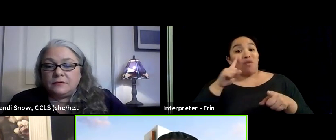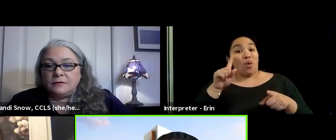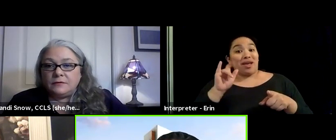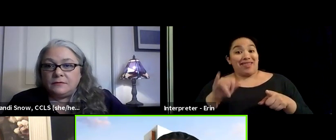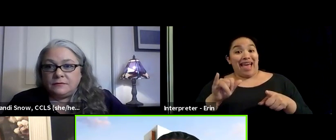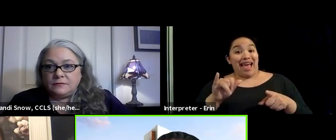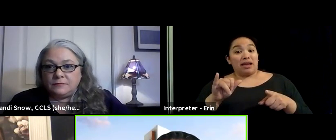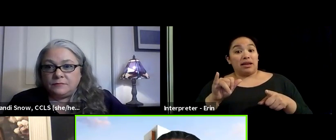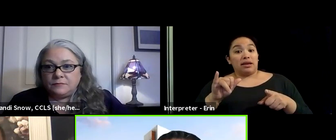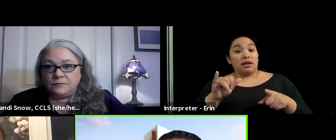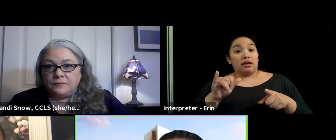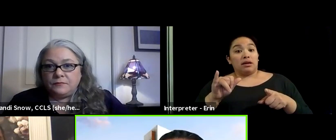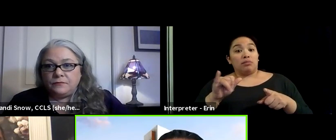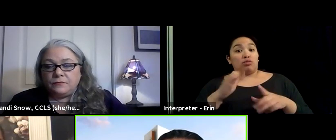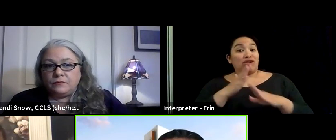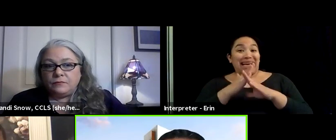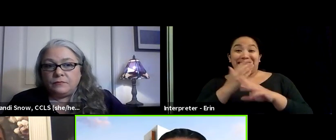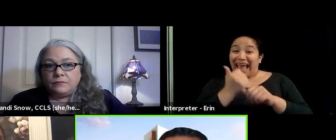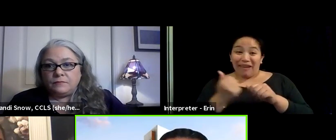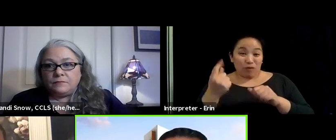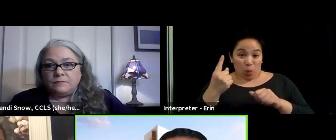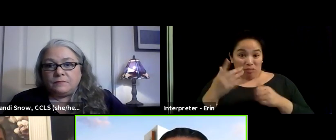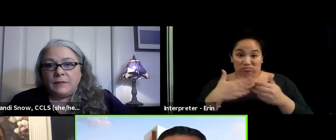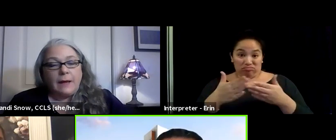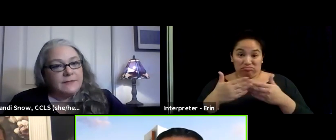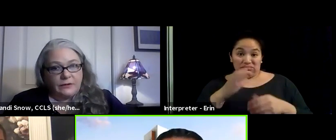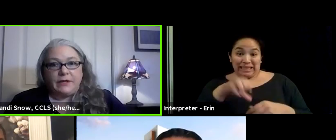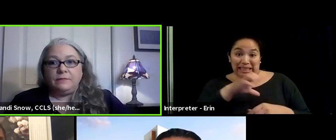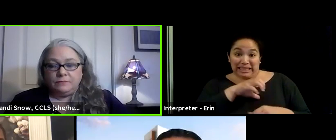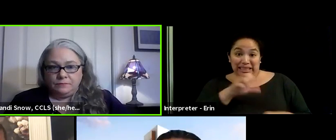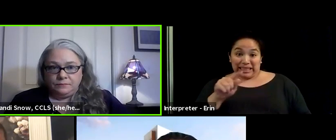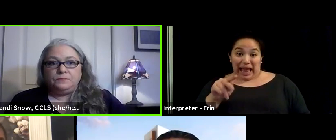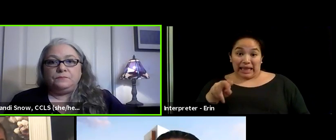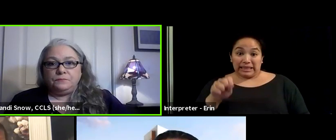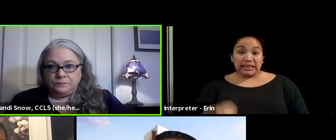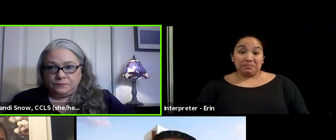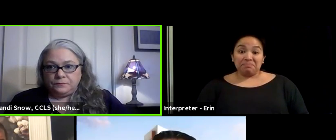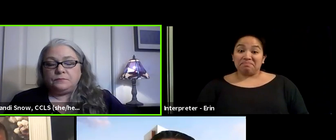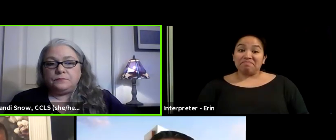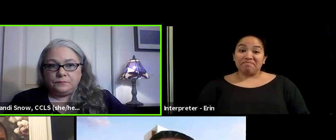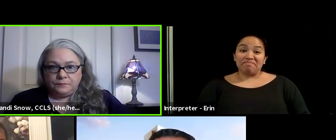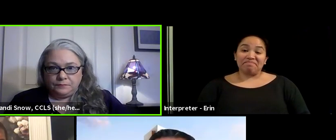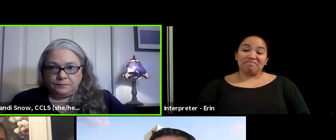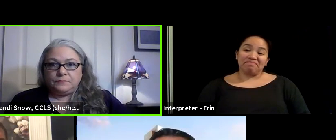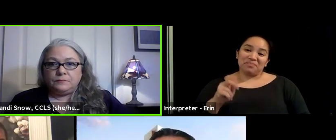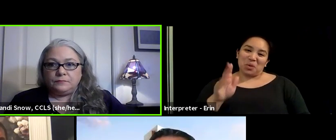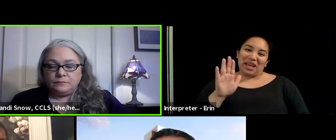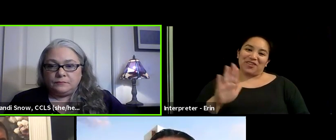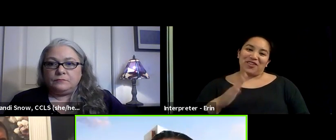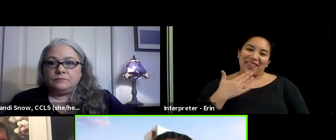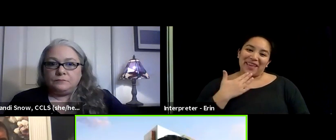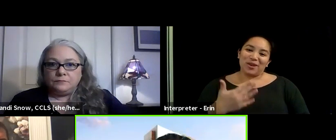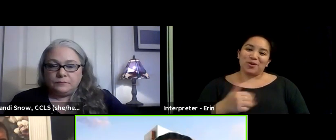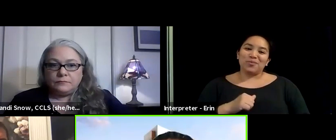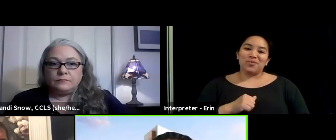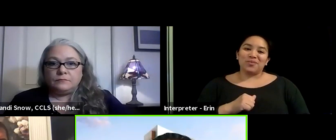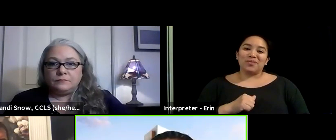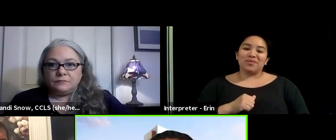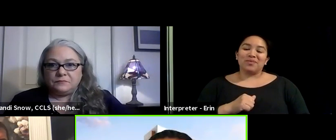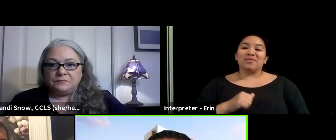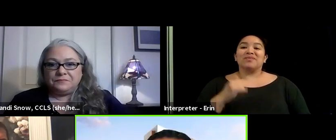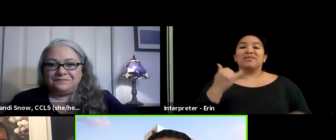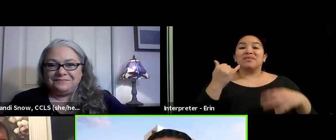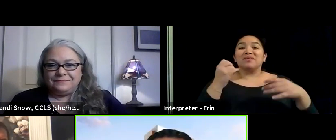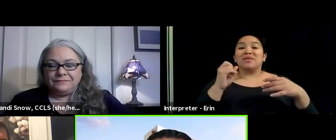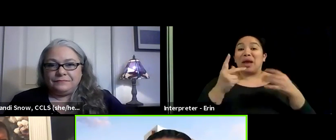protects everyone irrespective of documented status. Absolutely. Great, thank you. All right, we'll close up the question